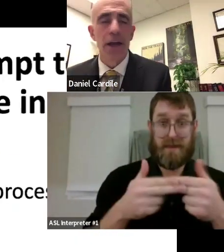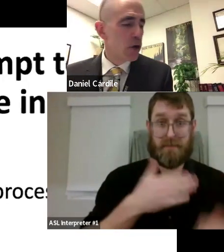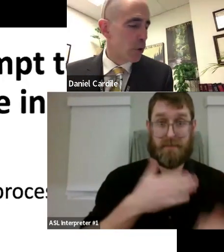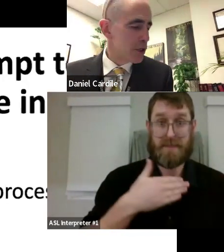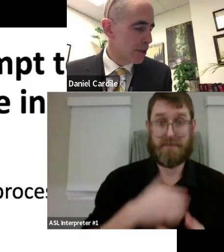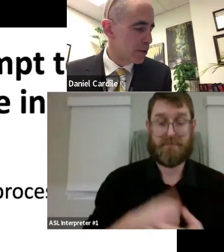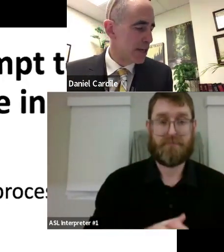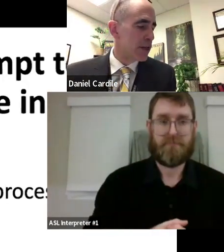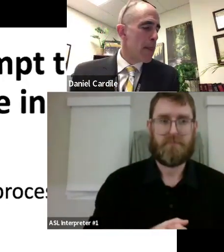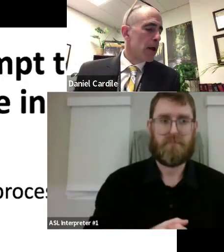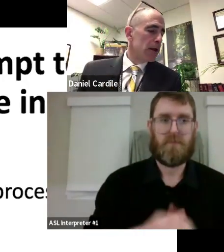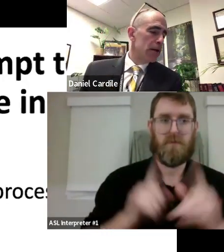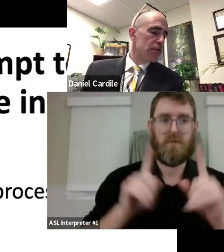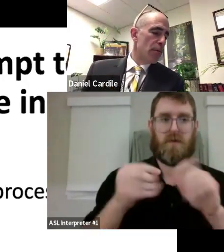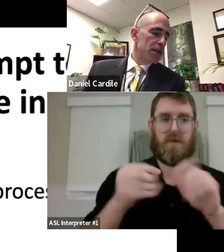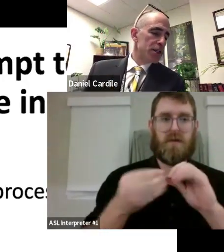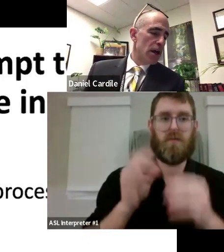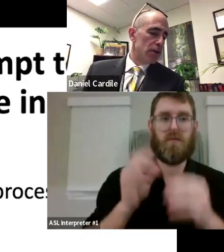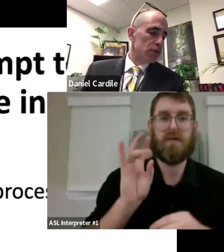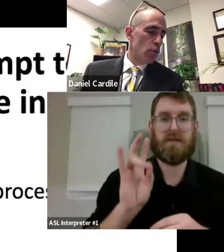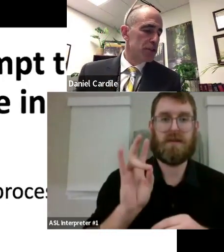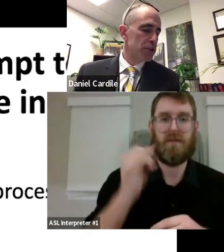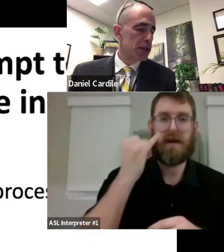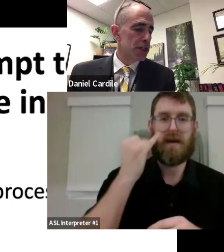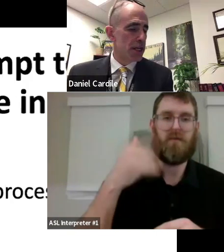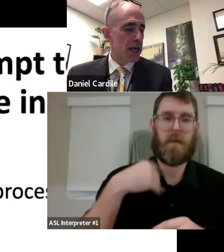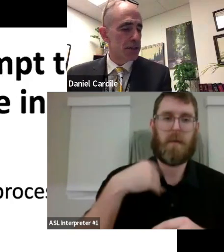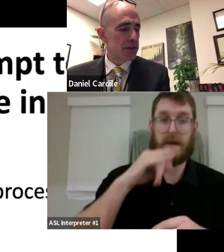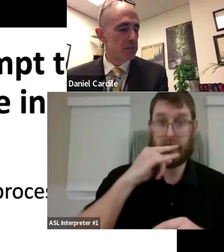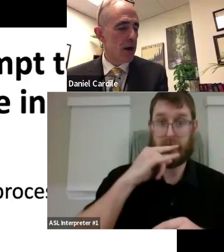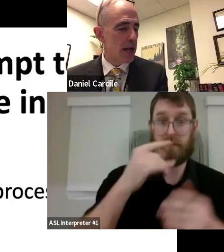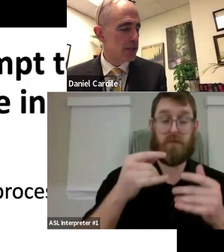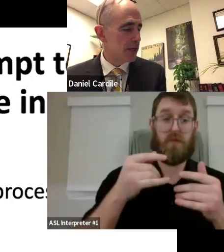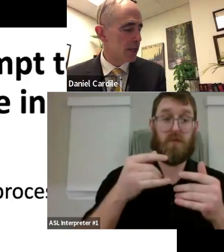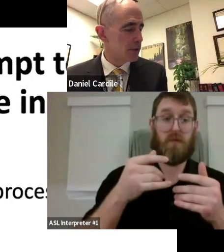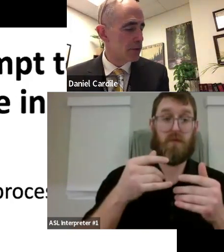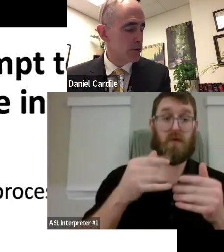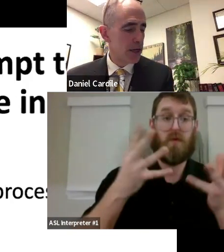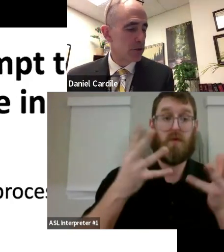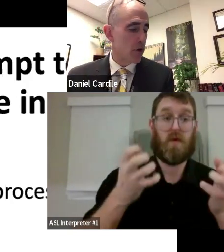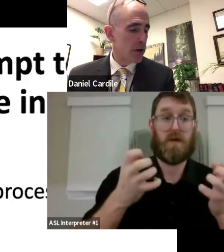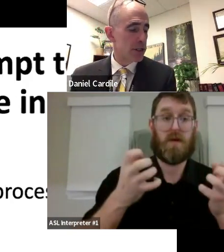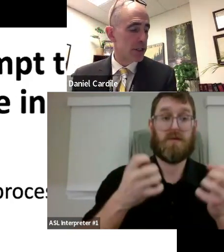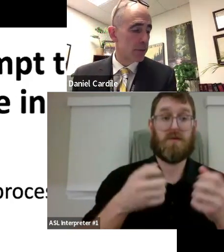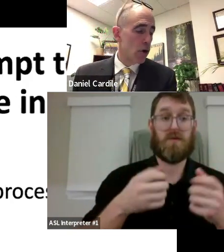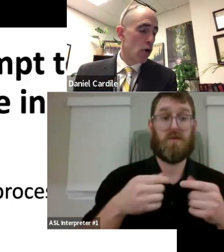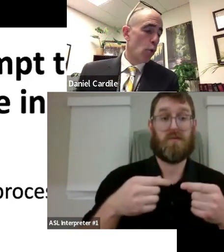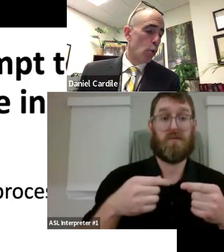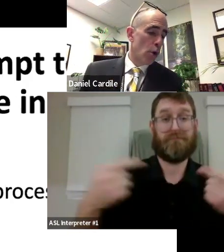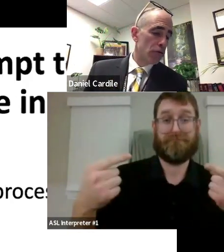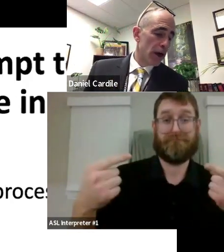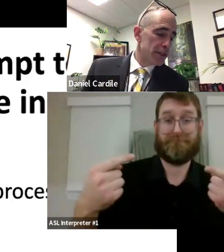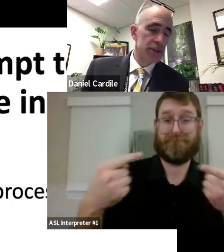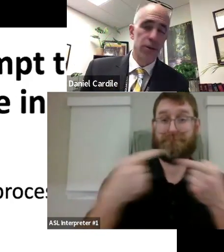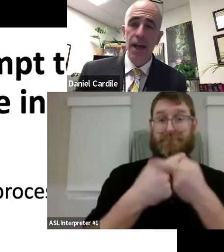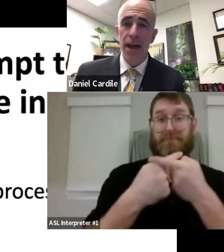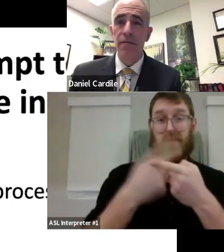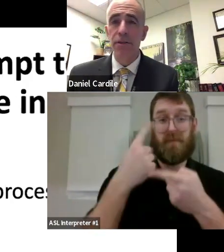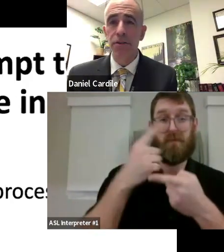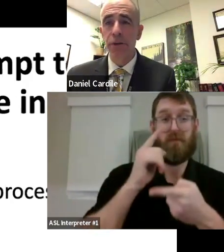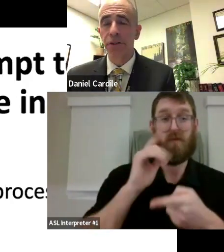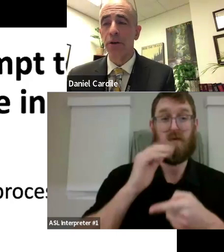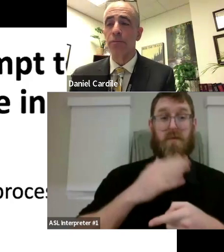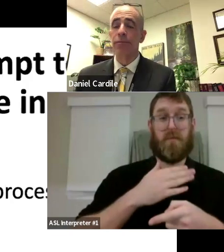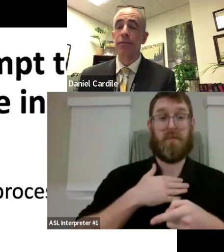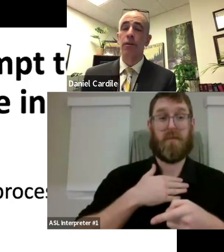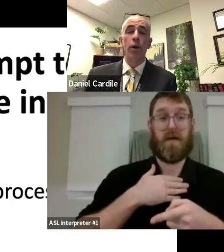All right, question number 7. If my child wants to contest my attempt to get guardianship, what rights do they have